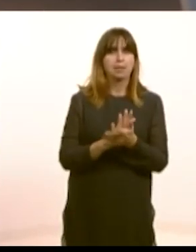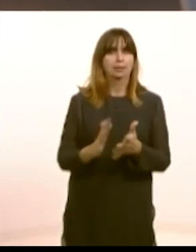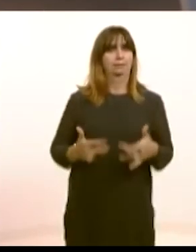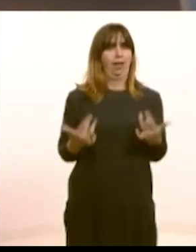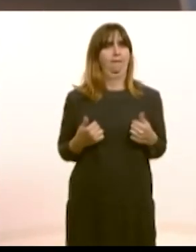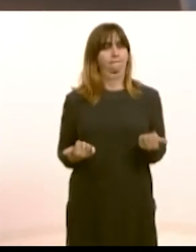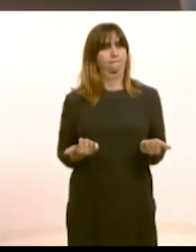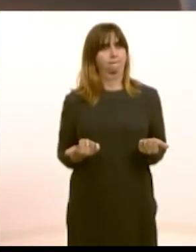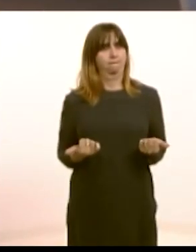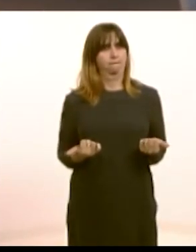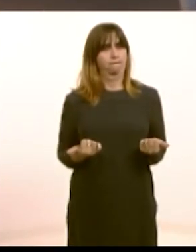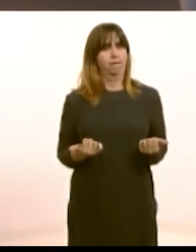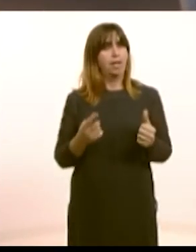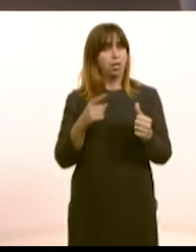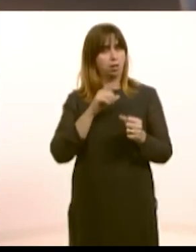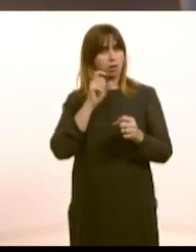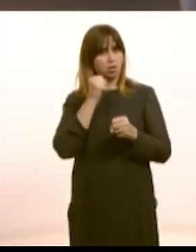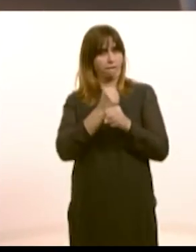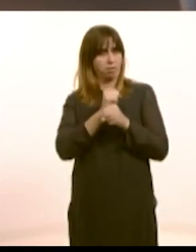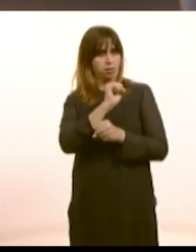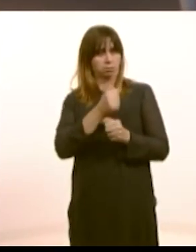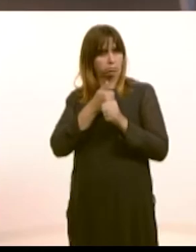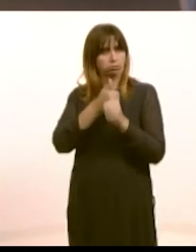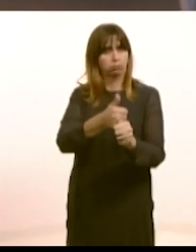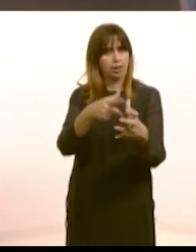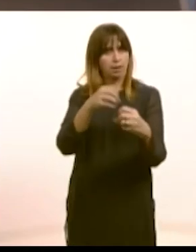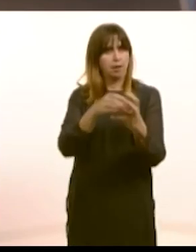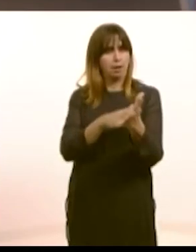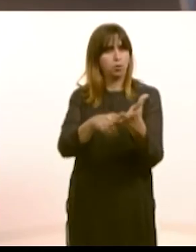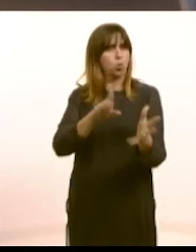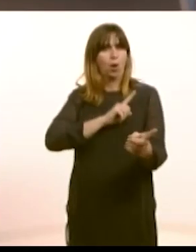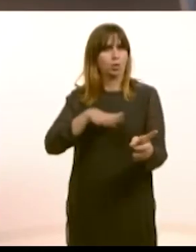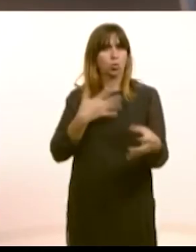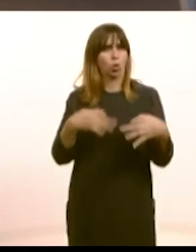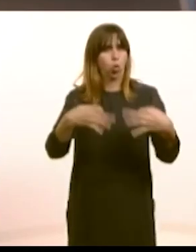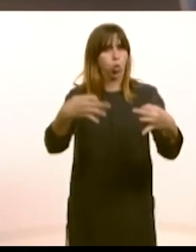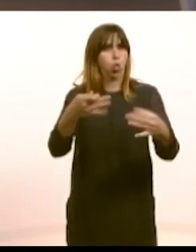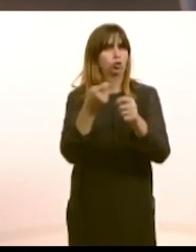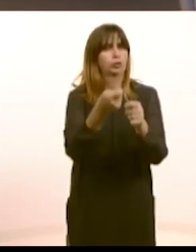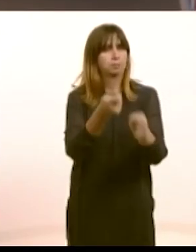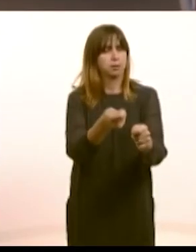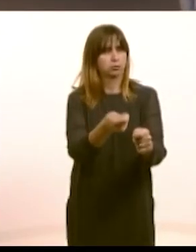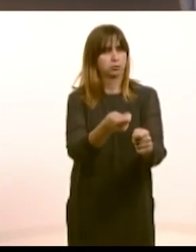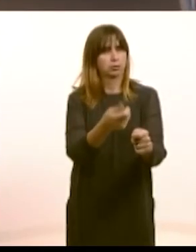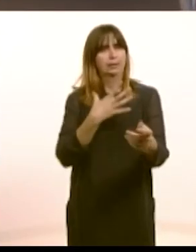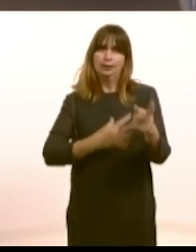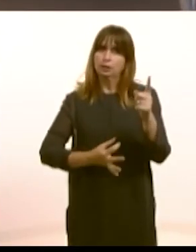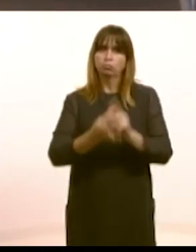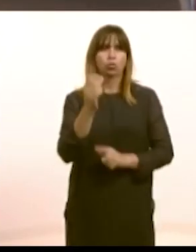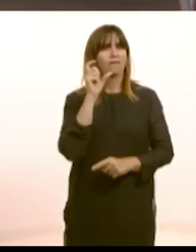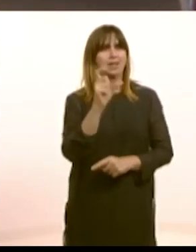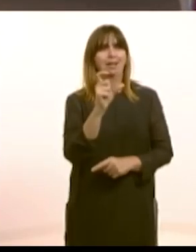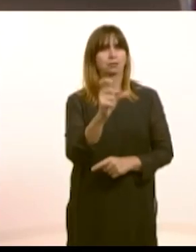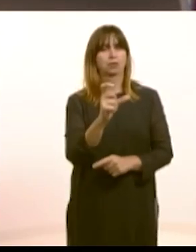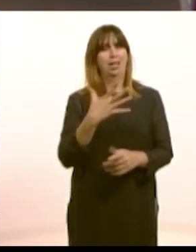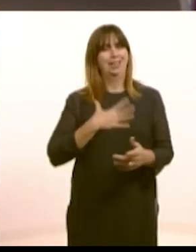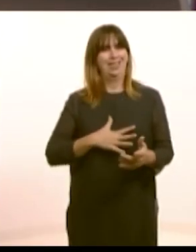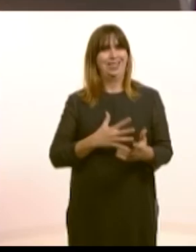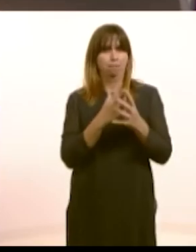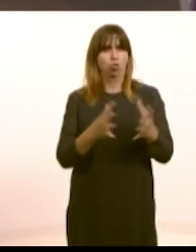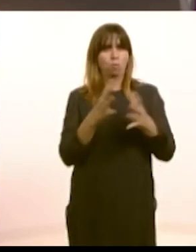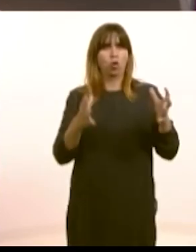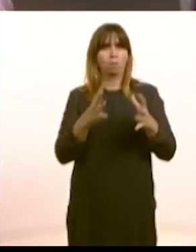Government giving to ABMU to enable them to eliminate delays in treatment and to improve the cancer survival rates in